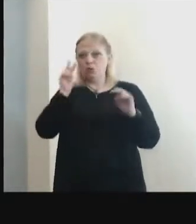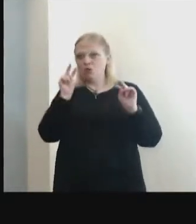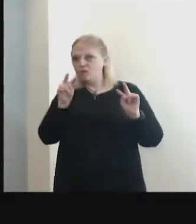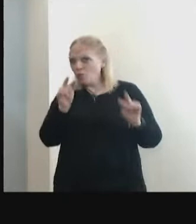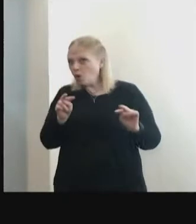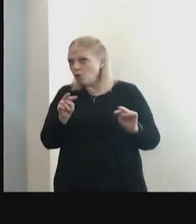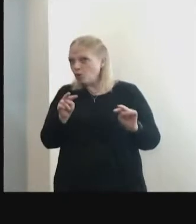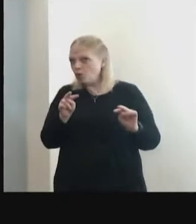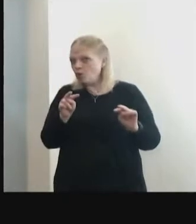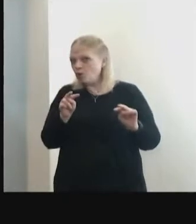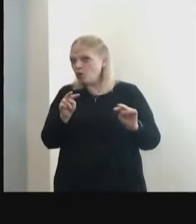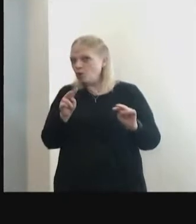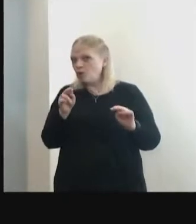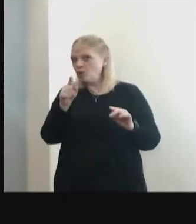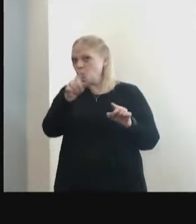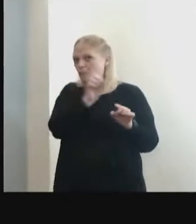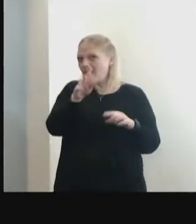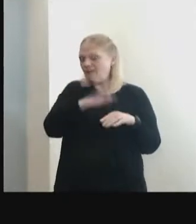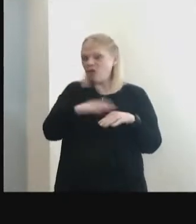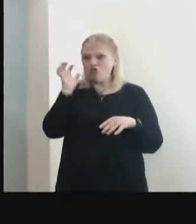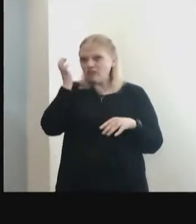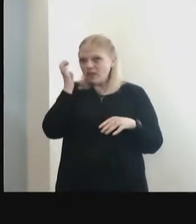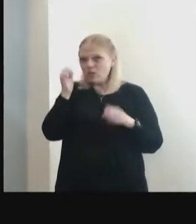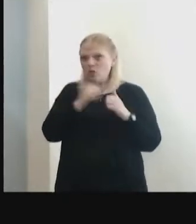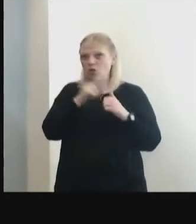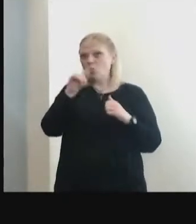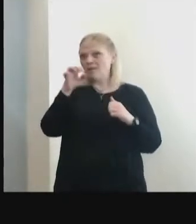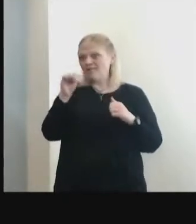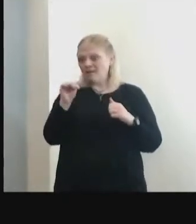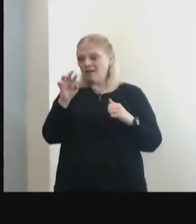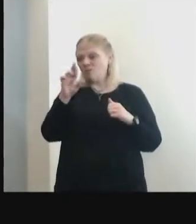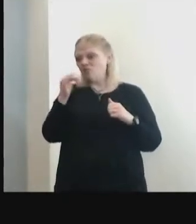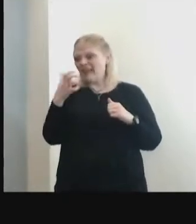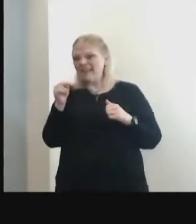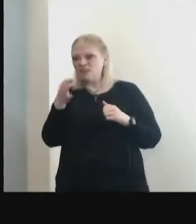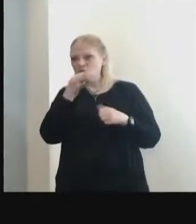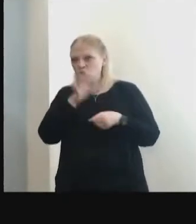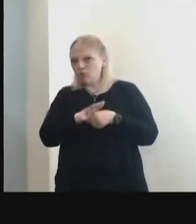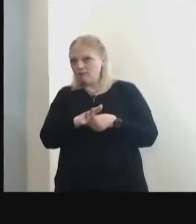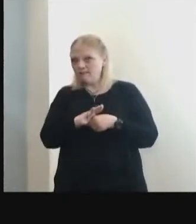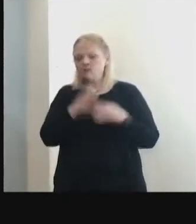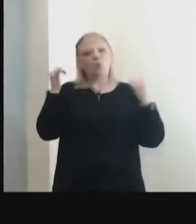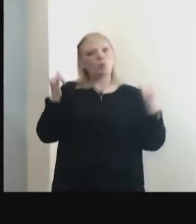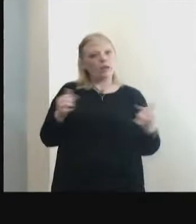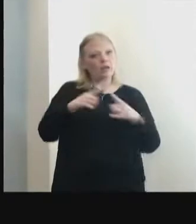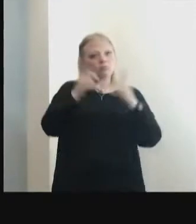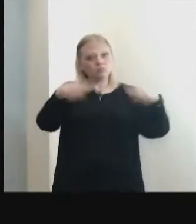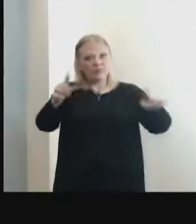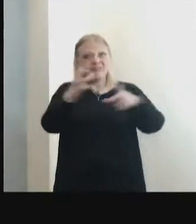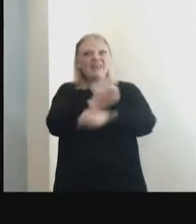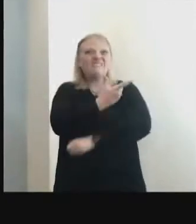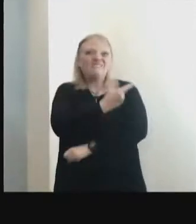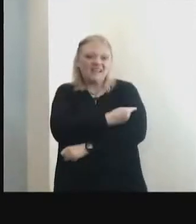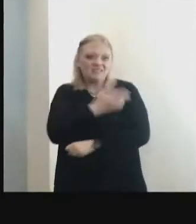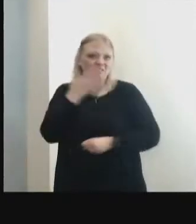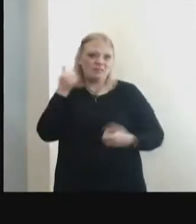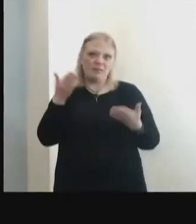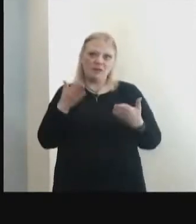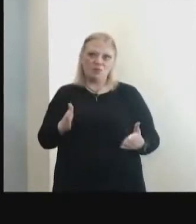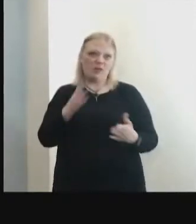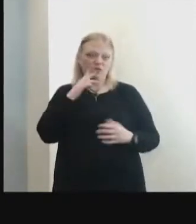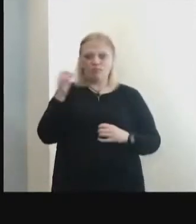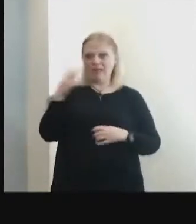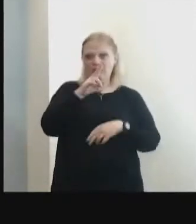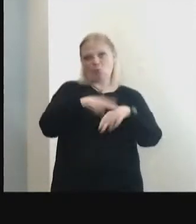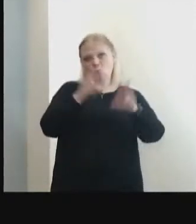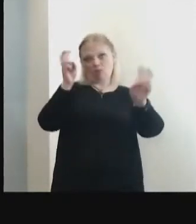to getting back on the radio with you and Tom Reagan soon enough. So with that, to everyone else, get vaccinated. It's our best way to get back to